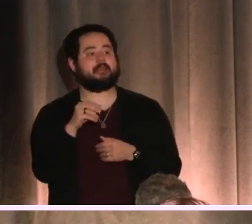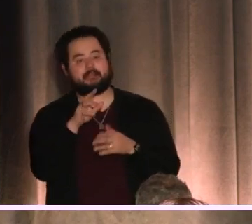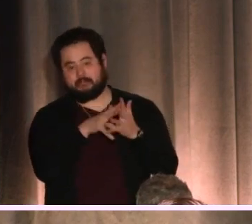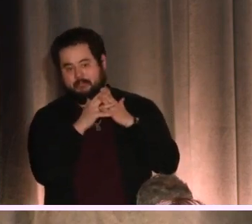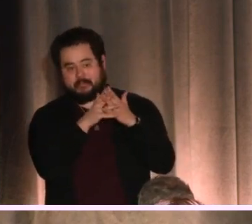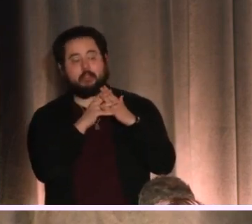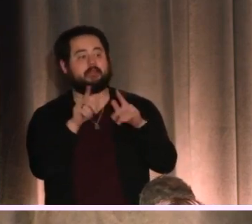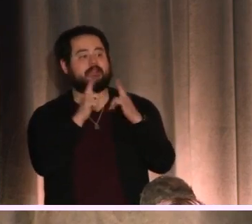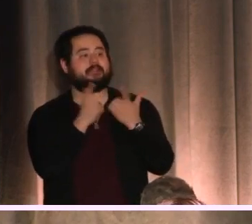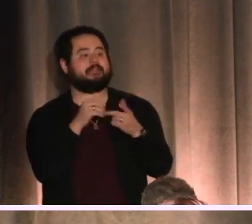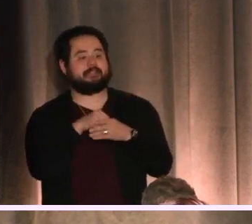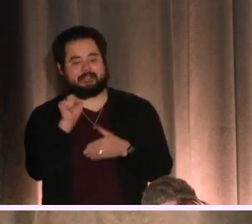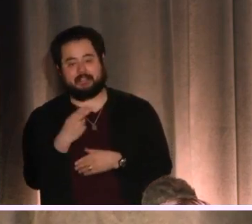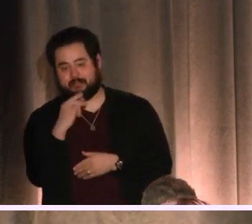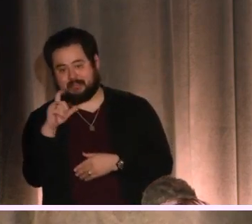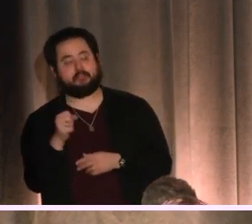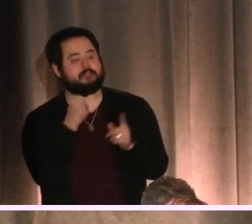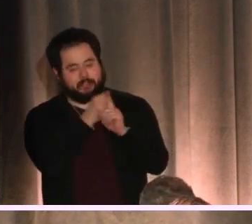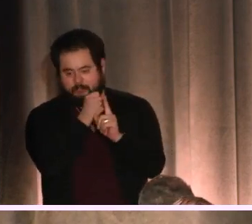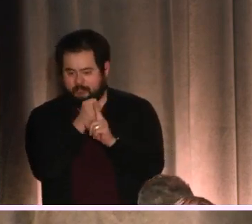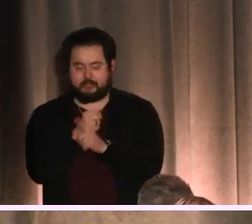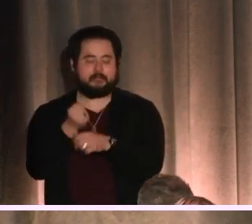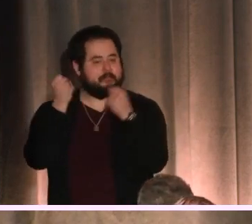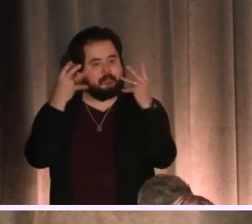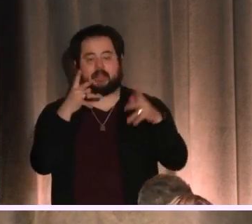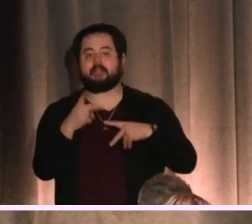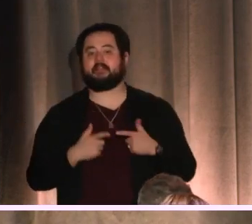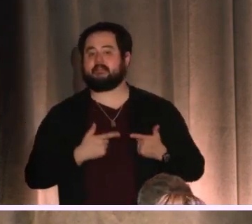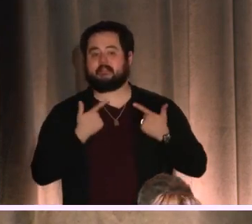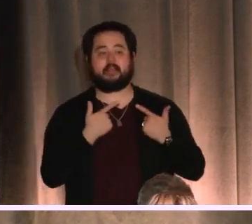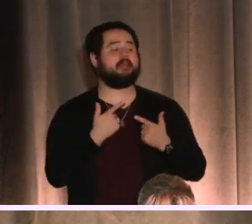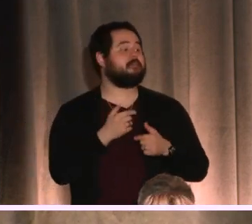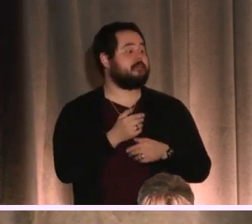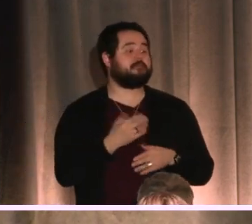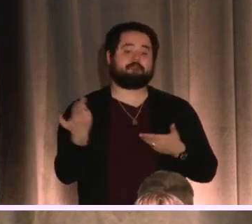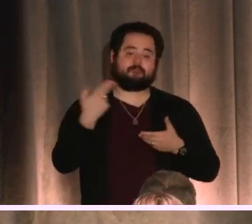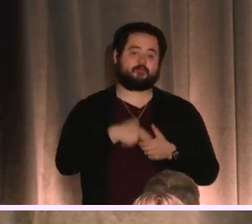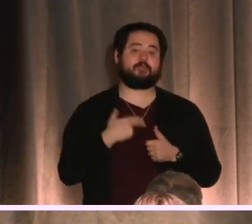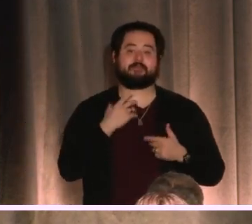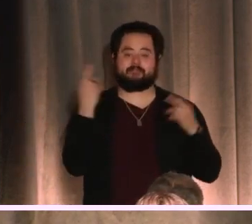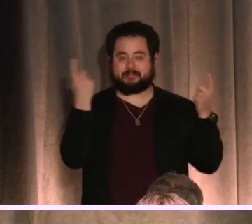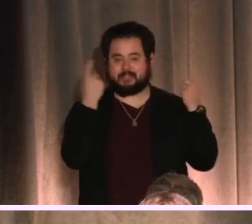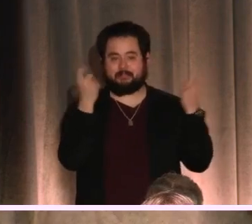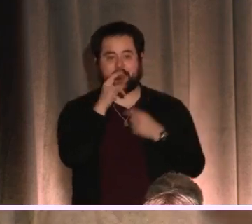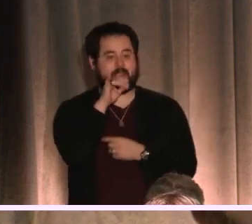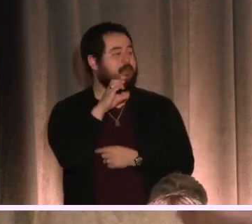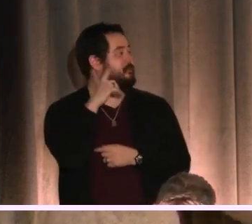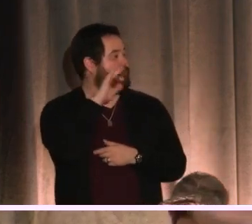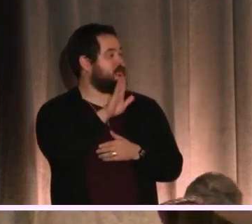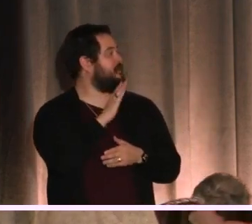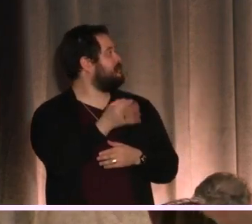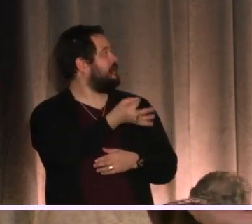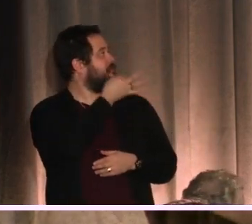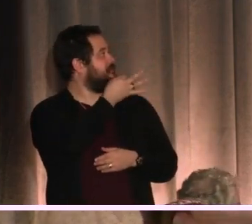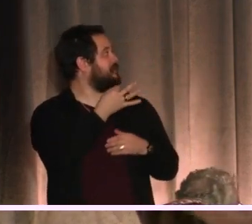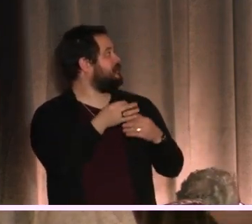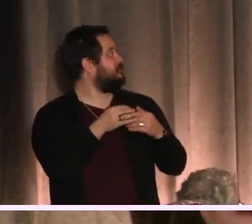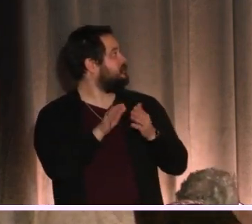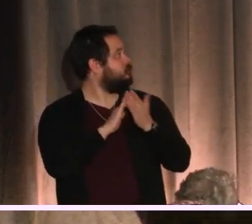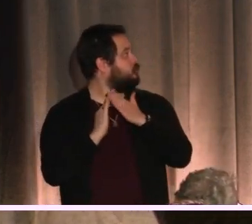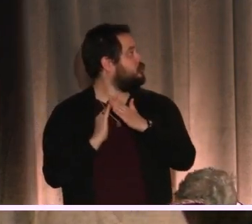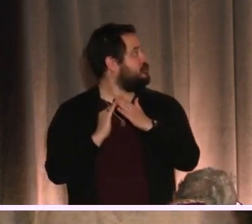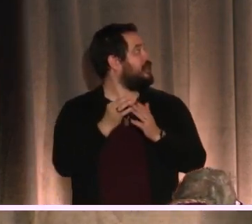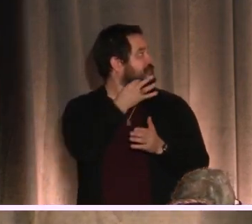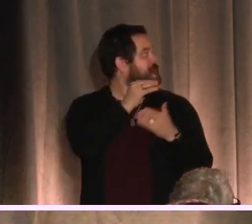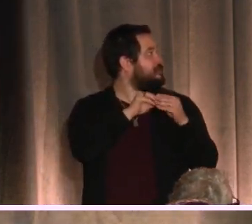lives. Join me in celebrating Eric for his outstanding community leadership. Congrats. Yeah.